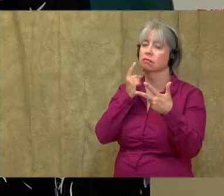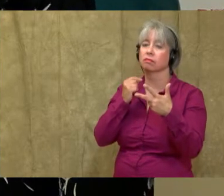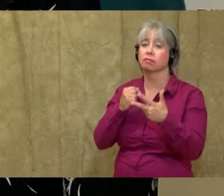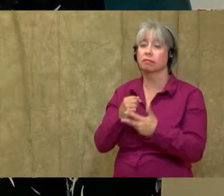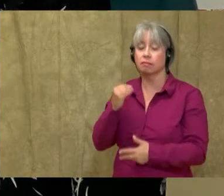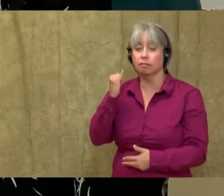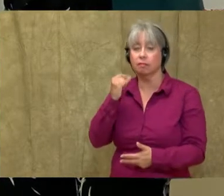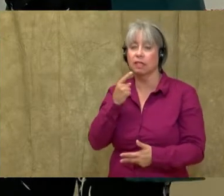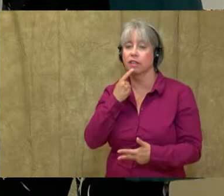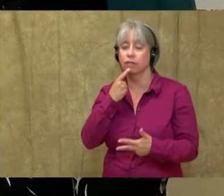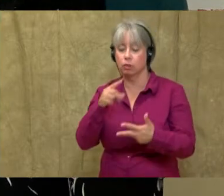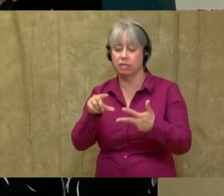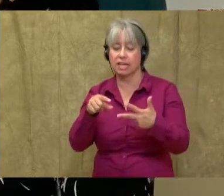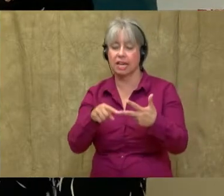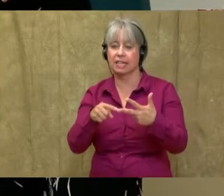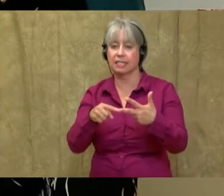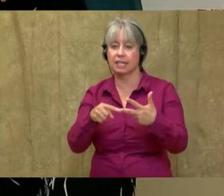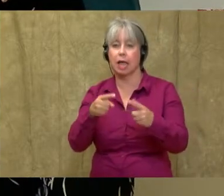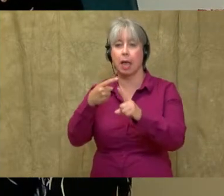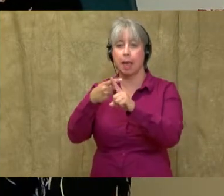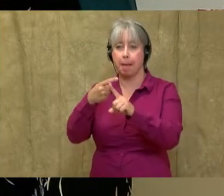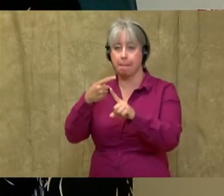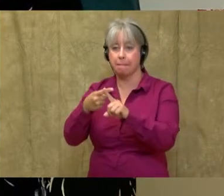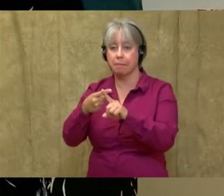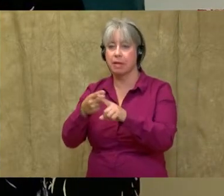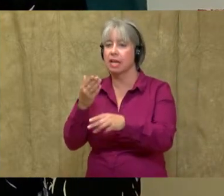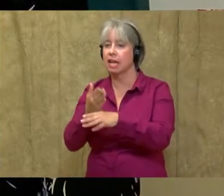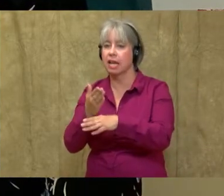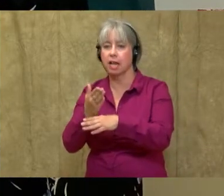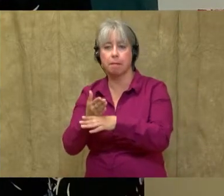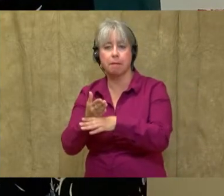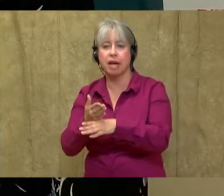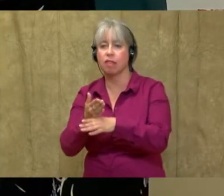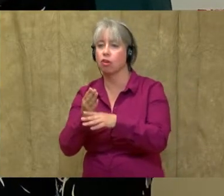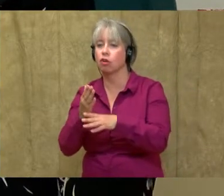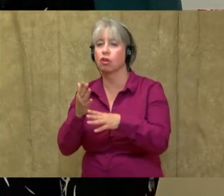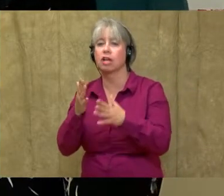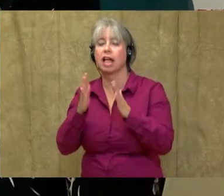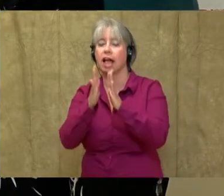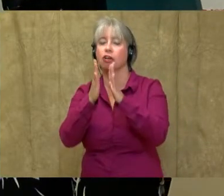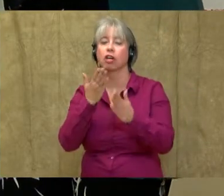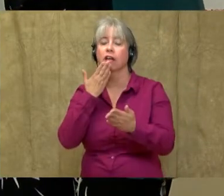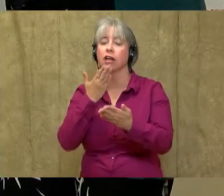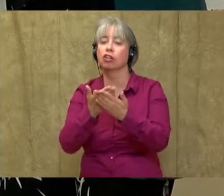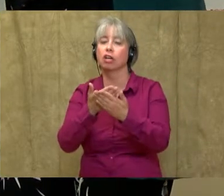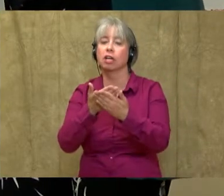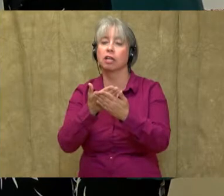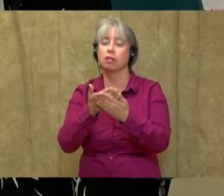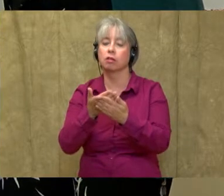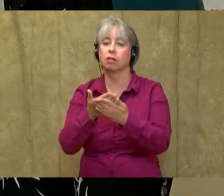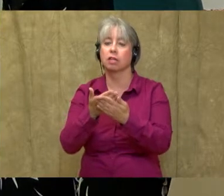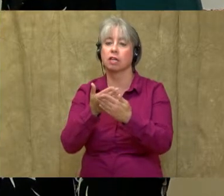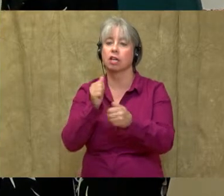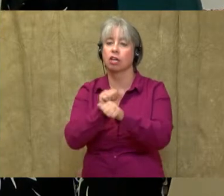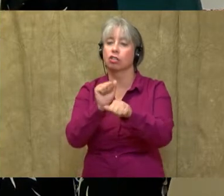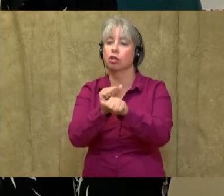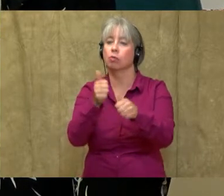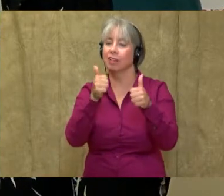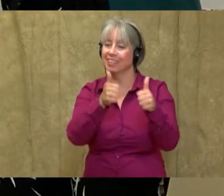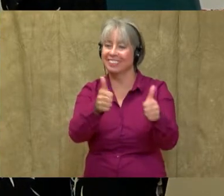If you said C, a positive, unbothered outlook, you are correct. Good job. Now, let's think about how